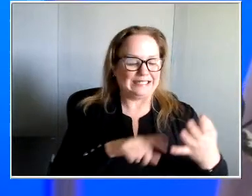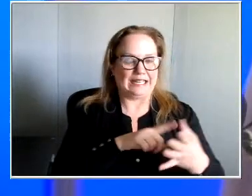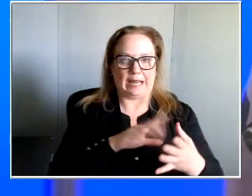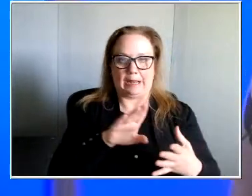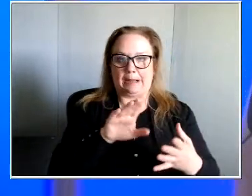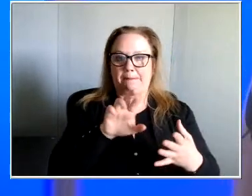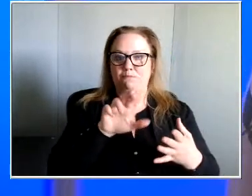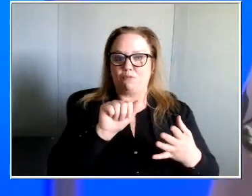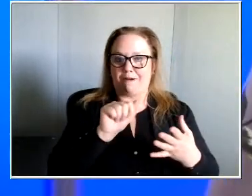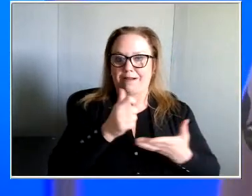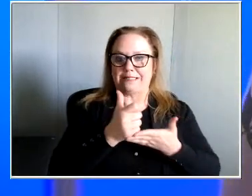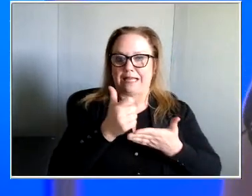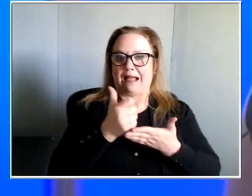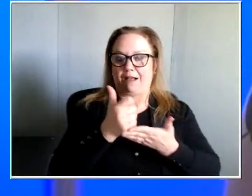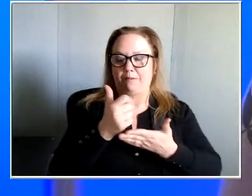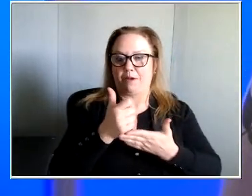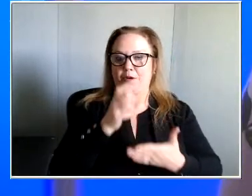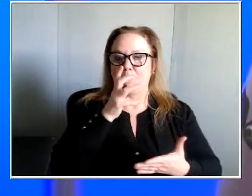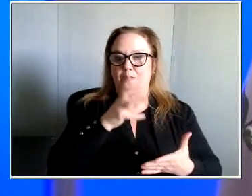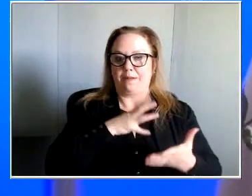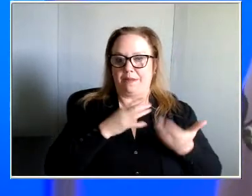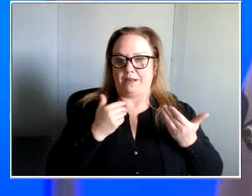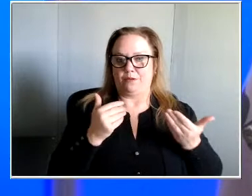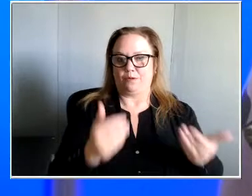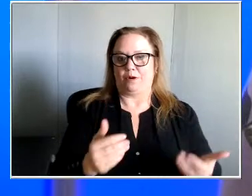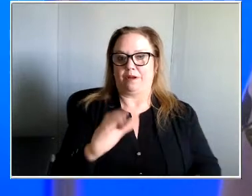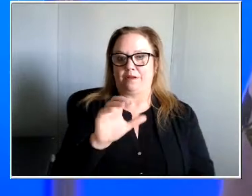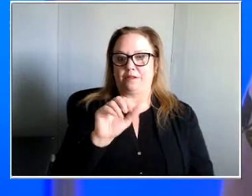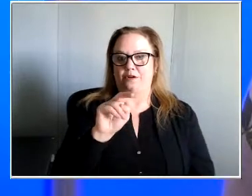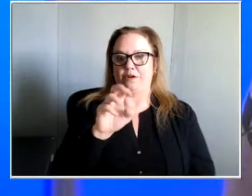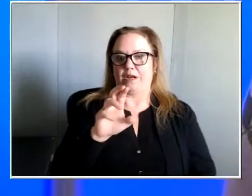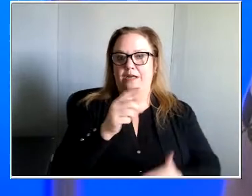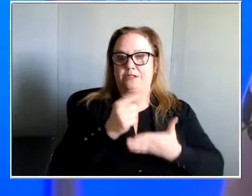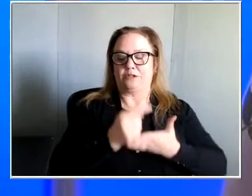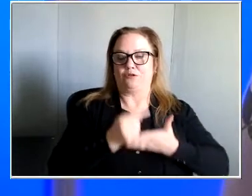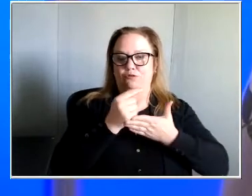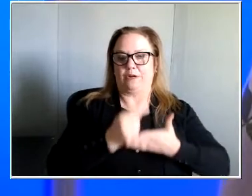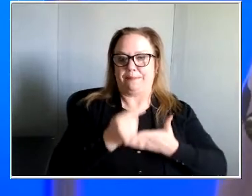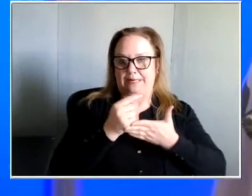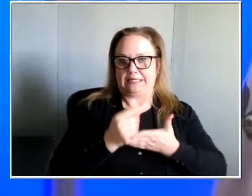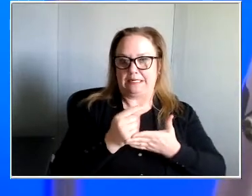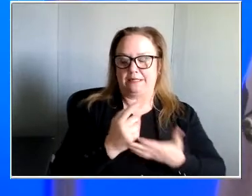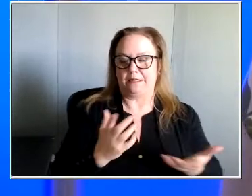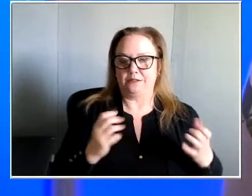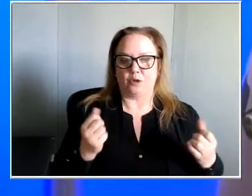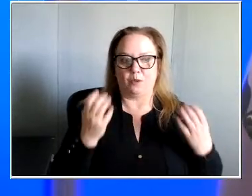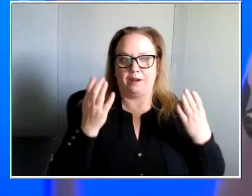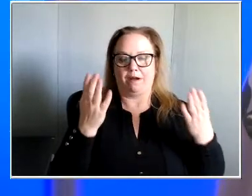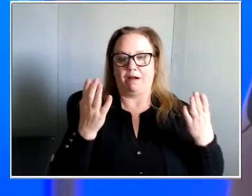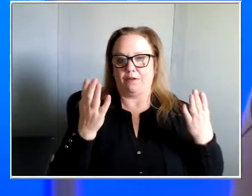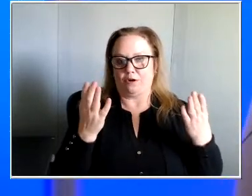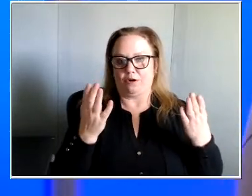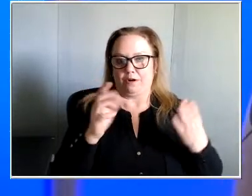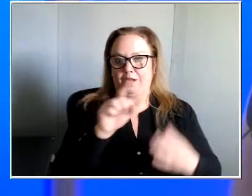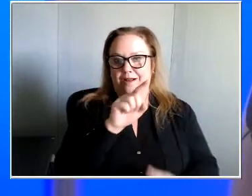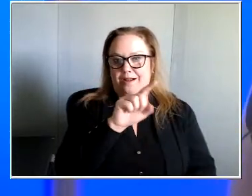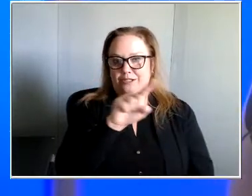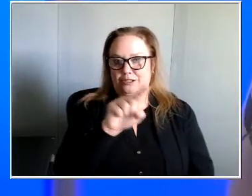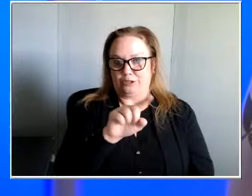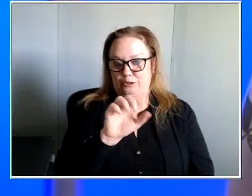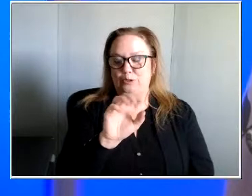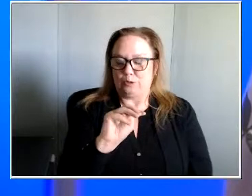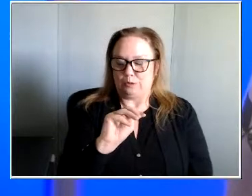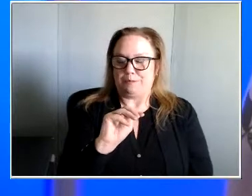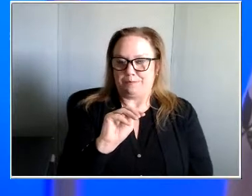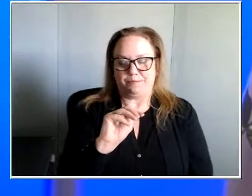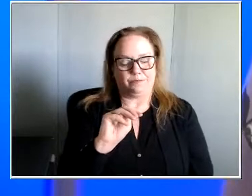help women throughout their cancer treatment. So we offer that via Zoom, and it's a